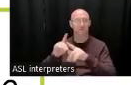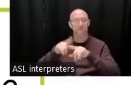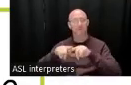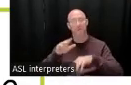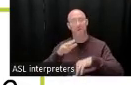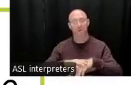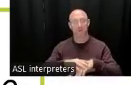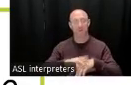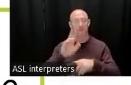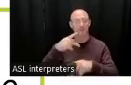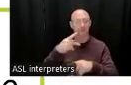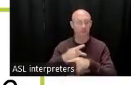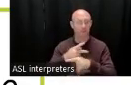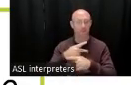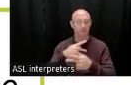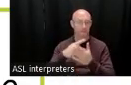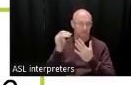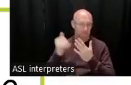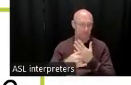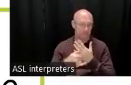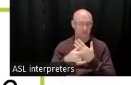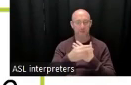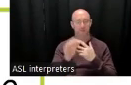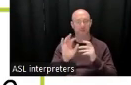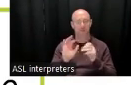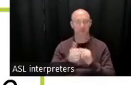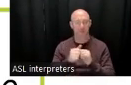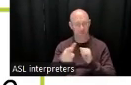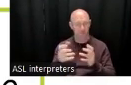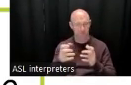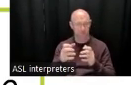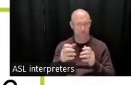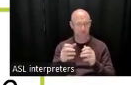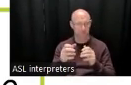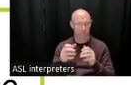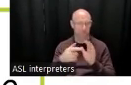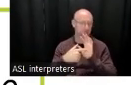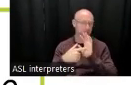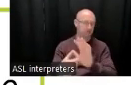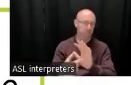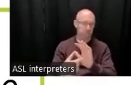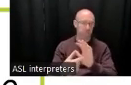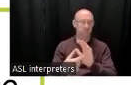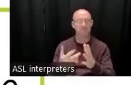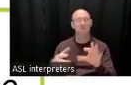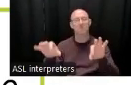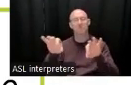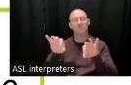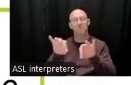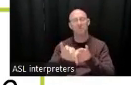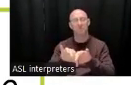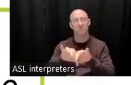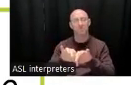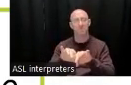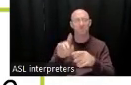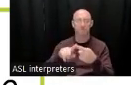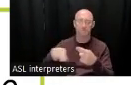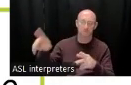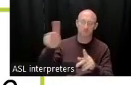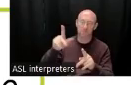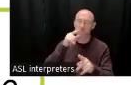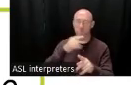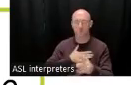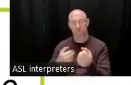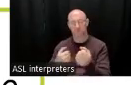the type of the project, and how you want to convey the significance to your funder, and maybe